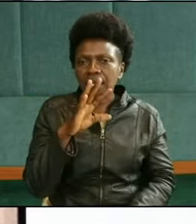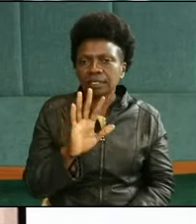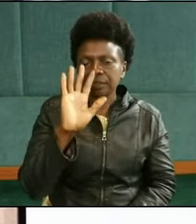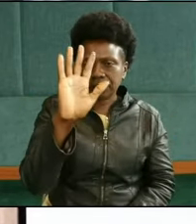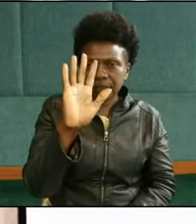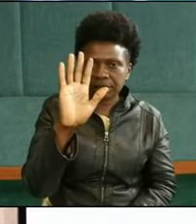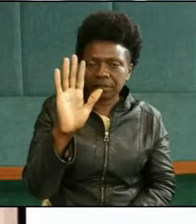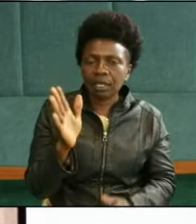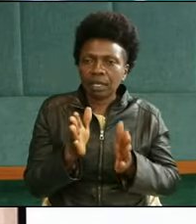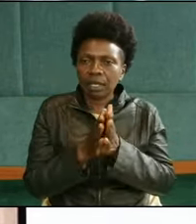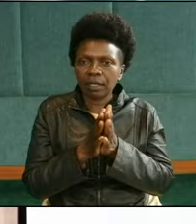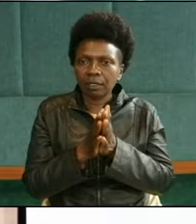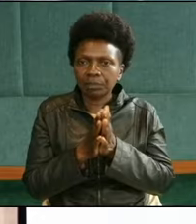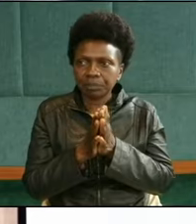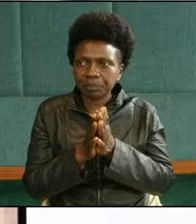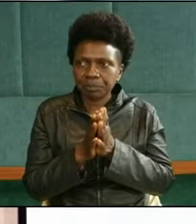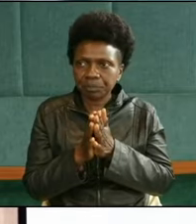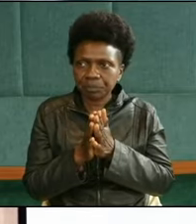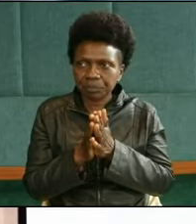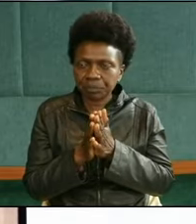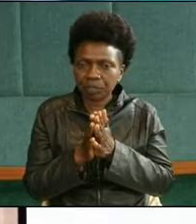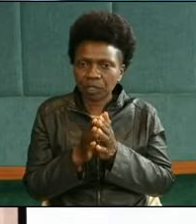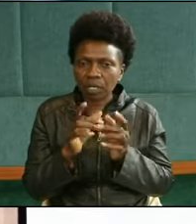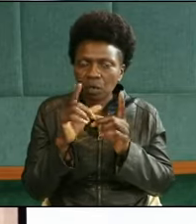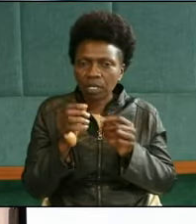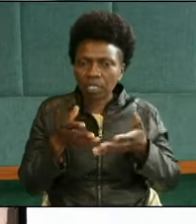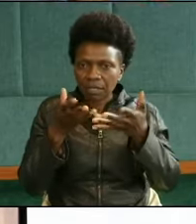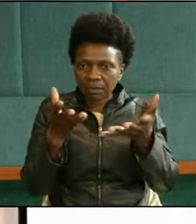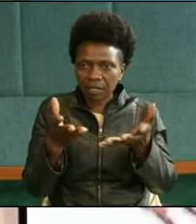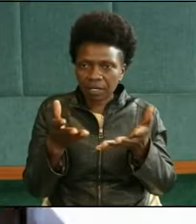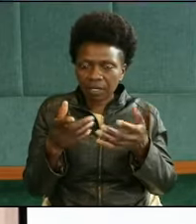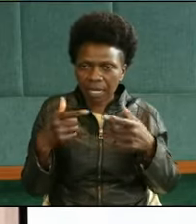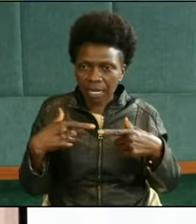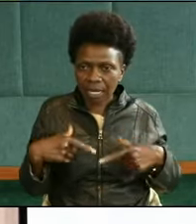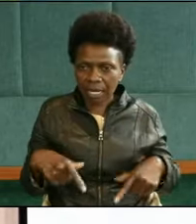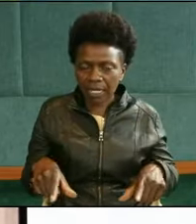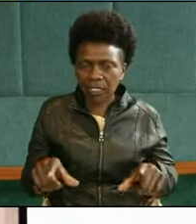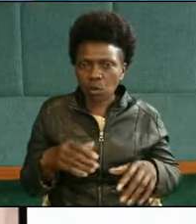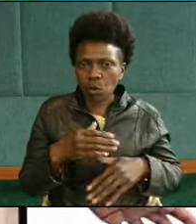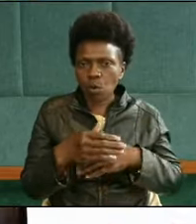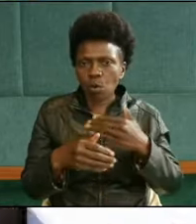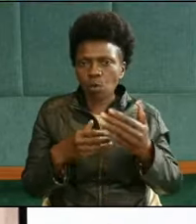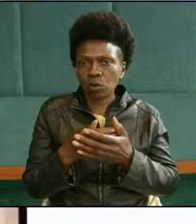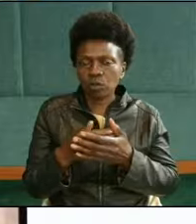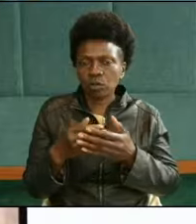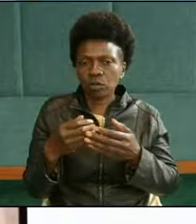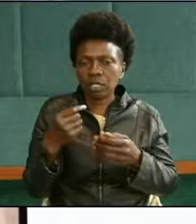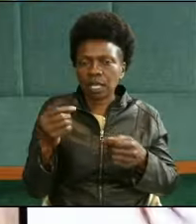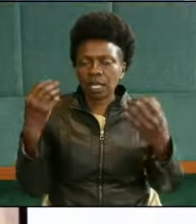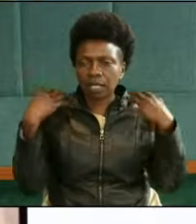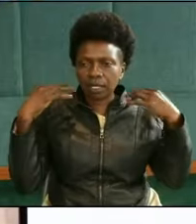and the word is given, "Let all the angels